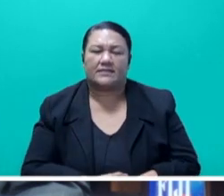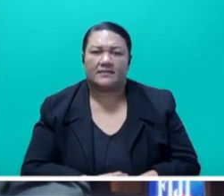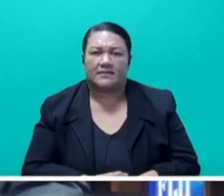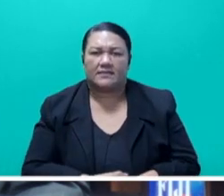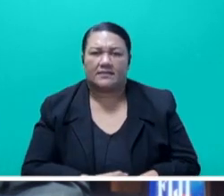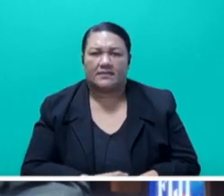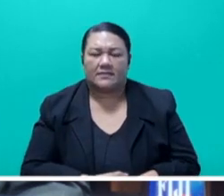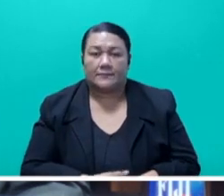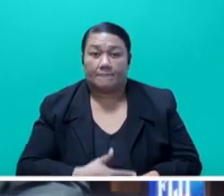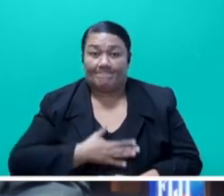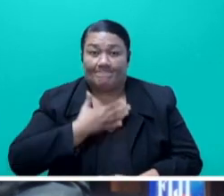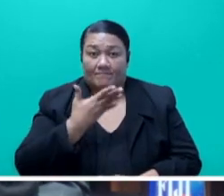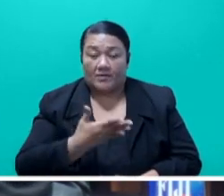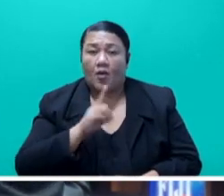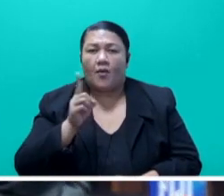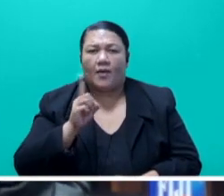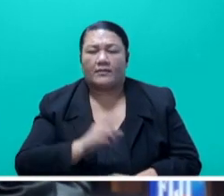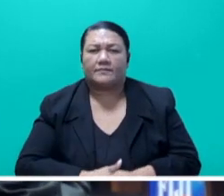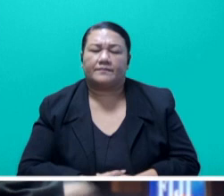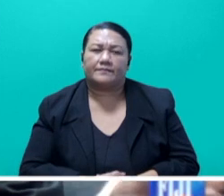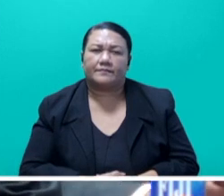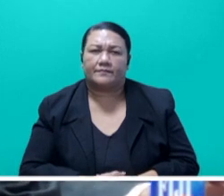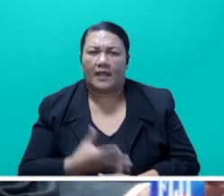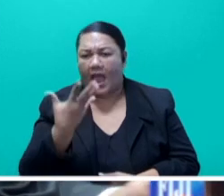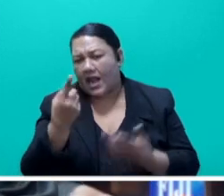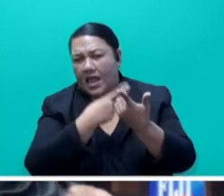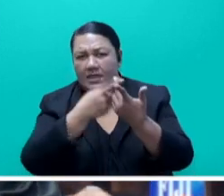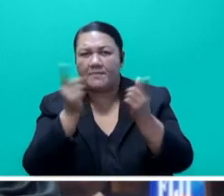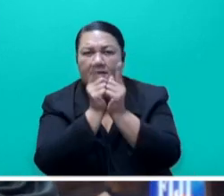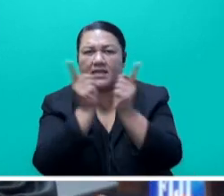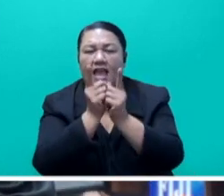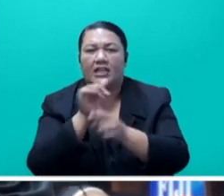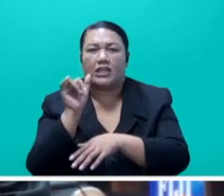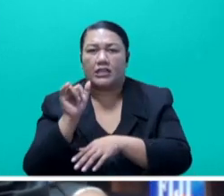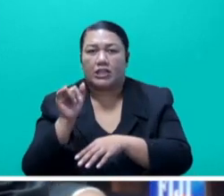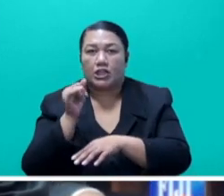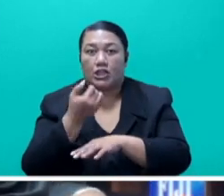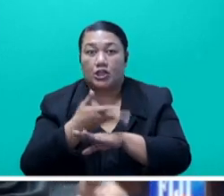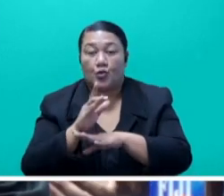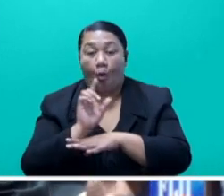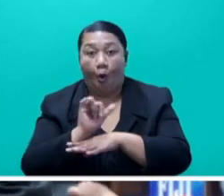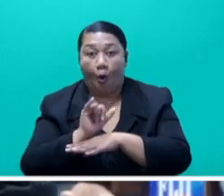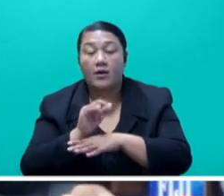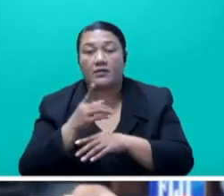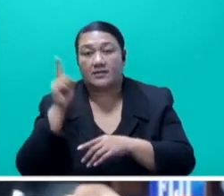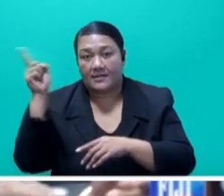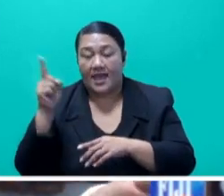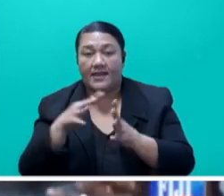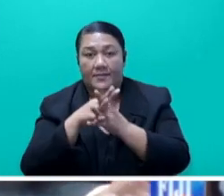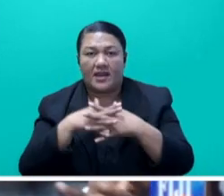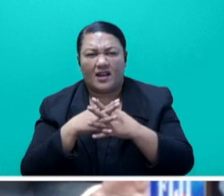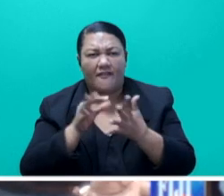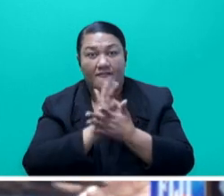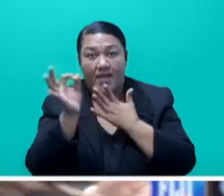Interestingly, there will be another meeting in New York in February next year, Mr. Speaker, sir,